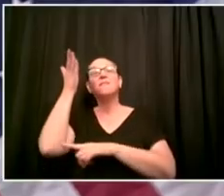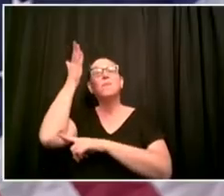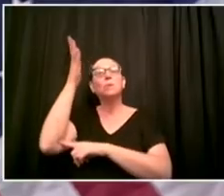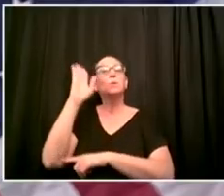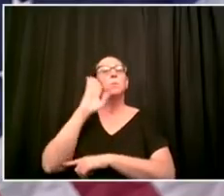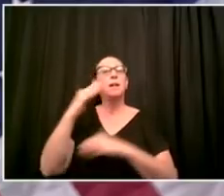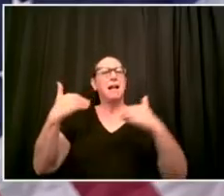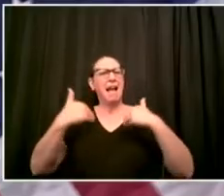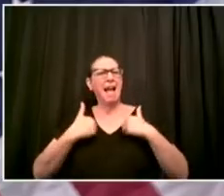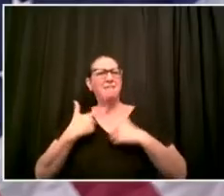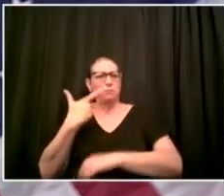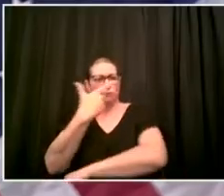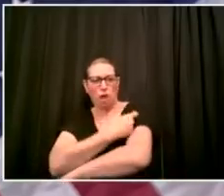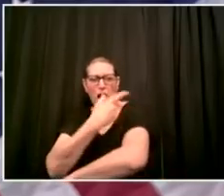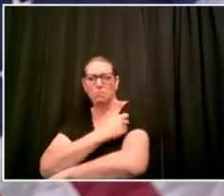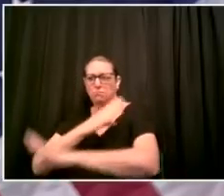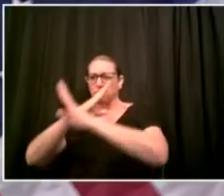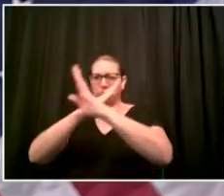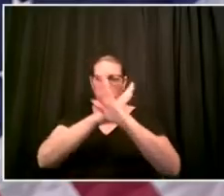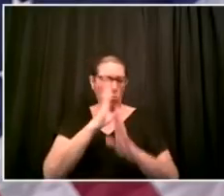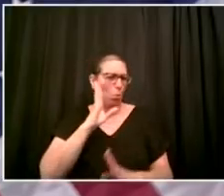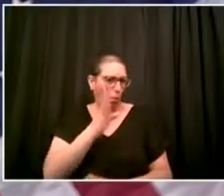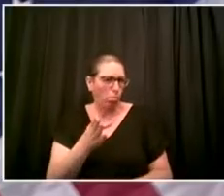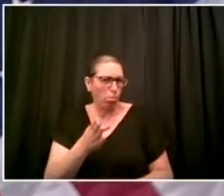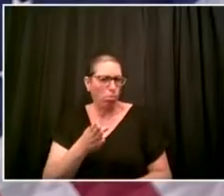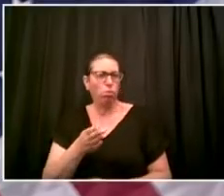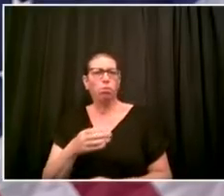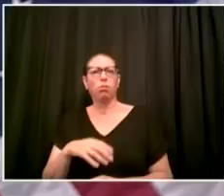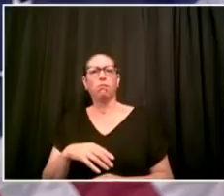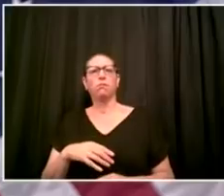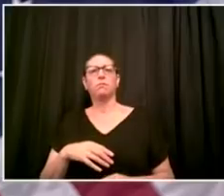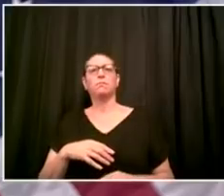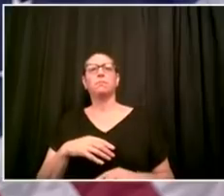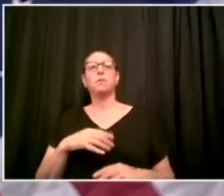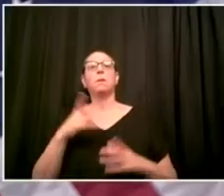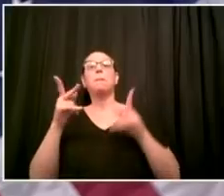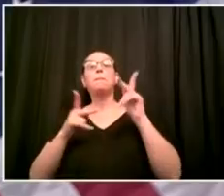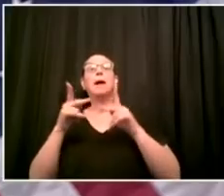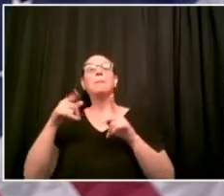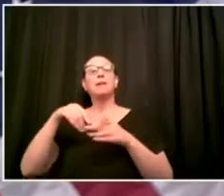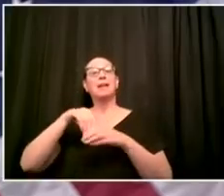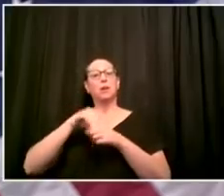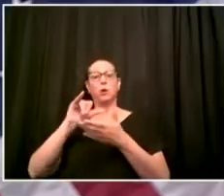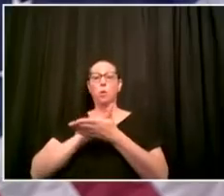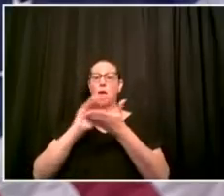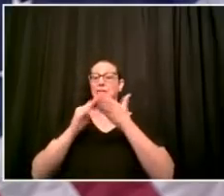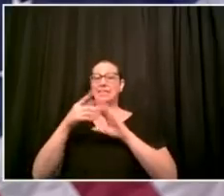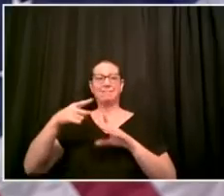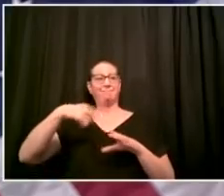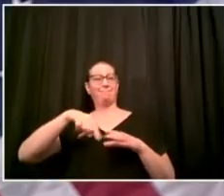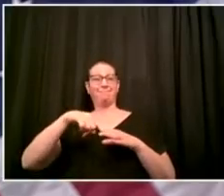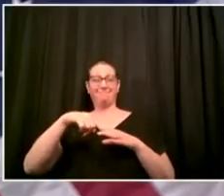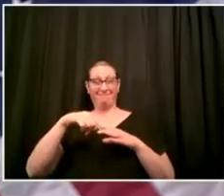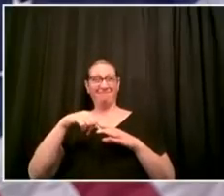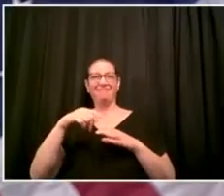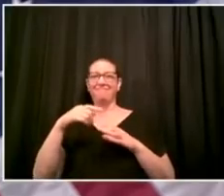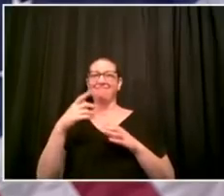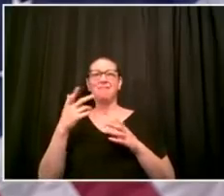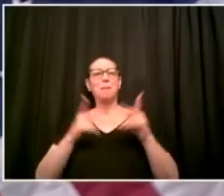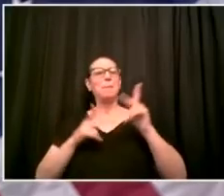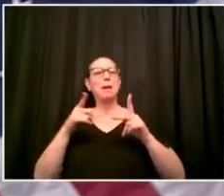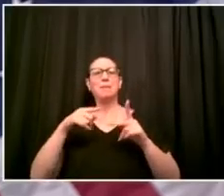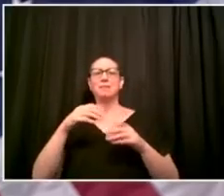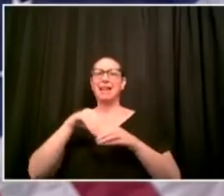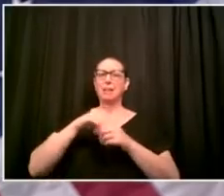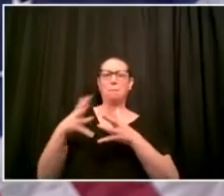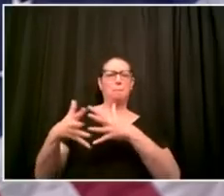over this metropolitan area, all over this country, all over this world who want to be a part of New York City. And as soon as